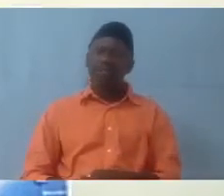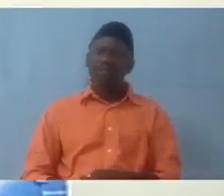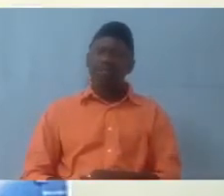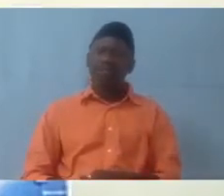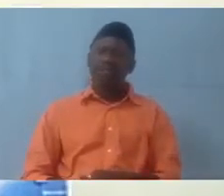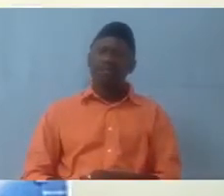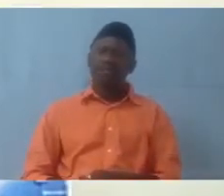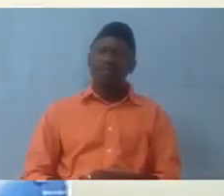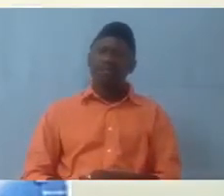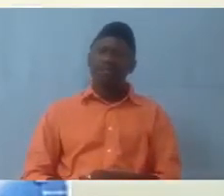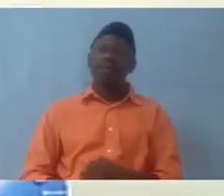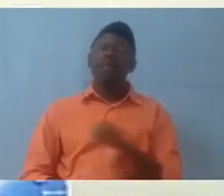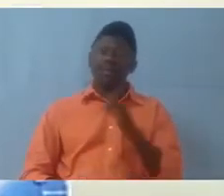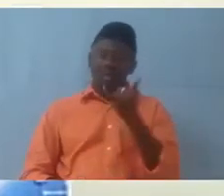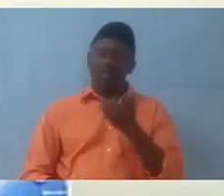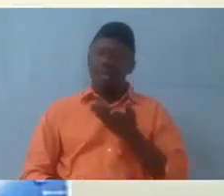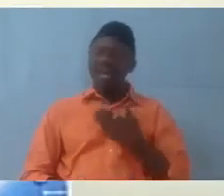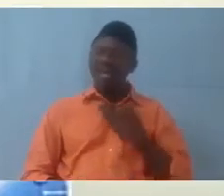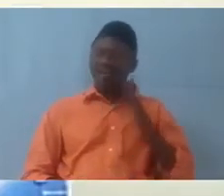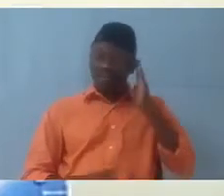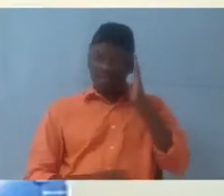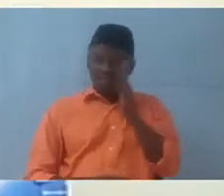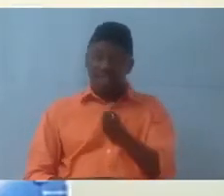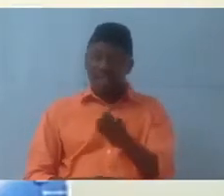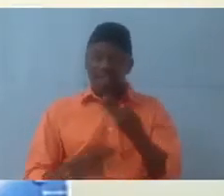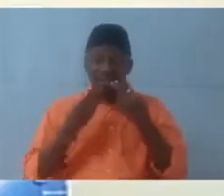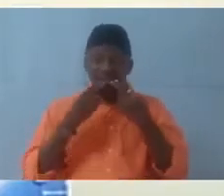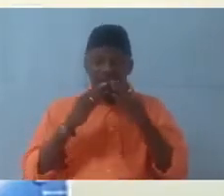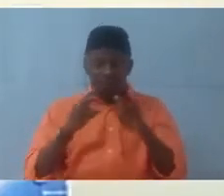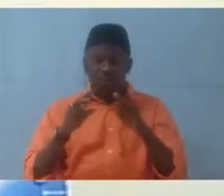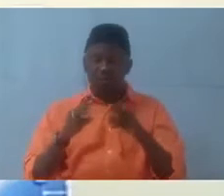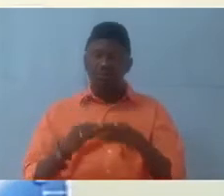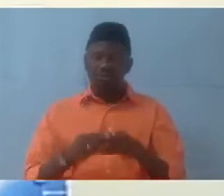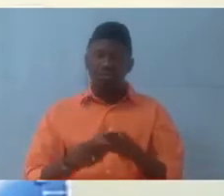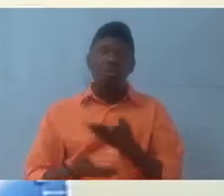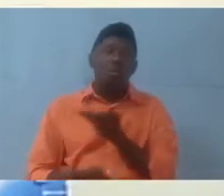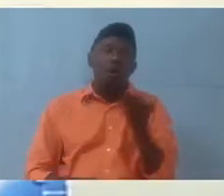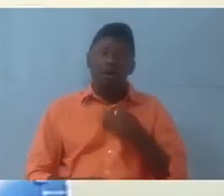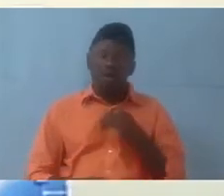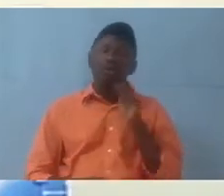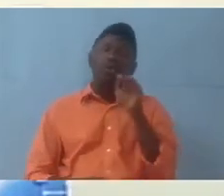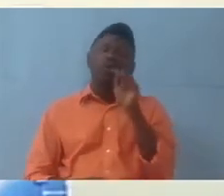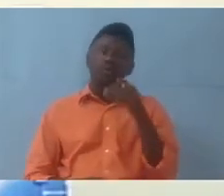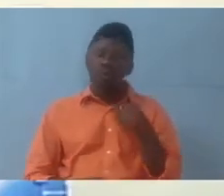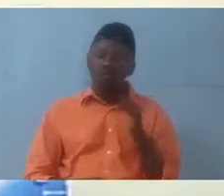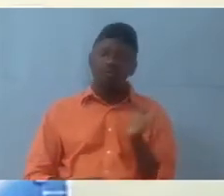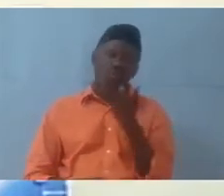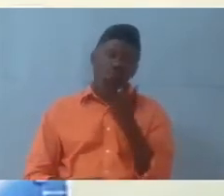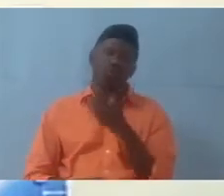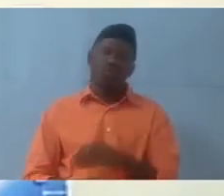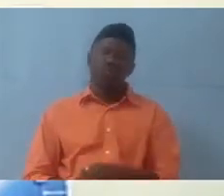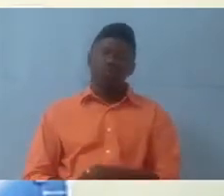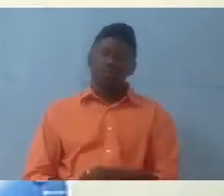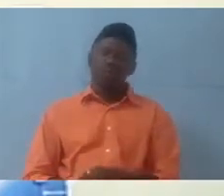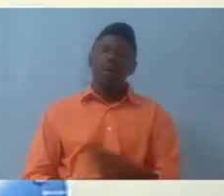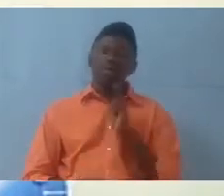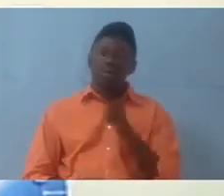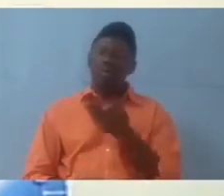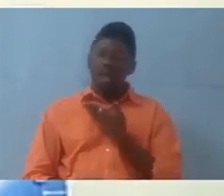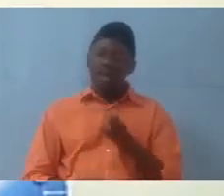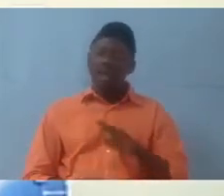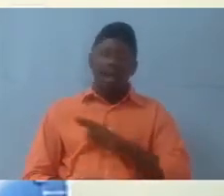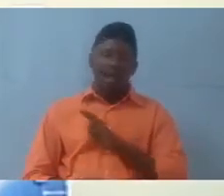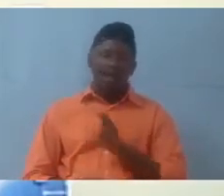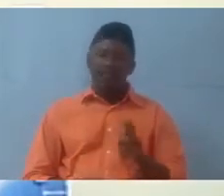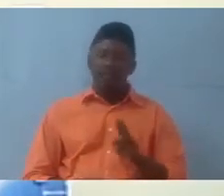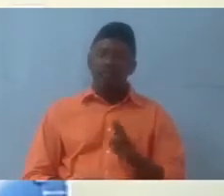like direct information as to why I was called. Bu ñak na xamone lan mo taxone ñu ooma. But no, I had no direct information as